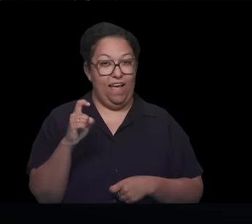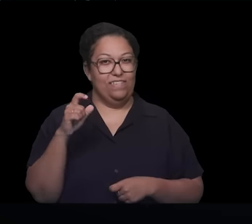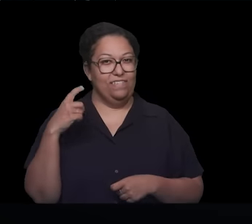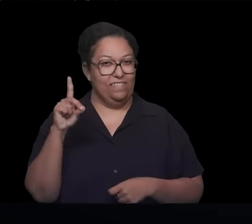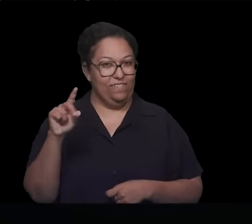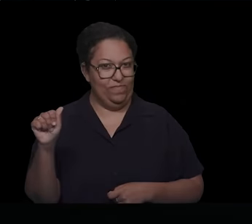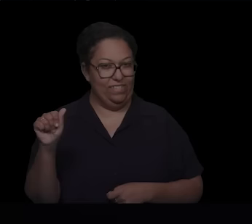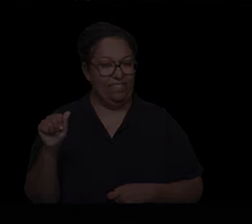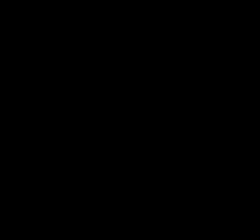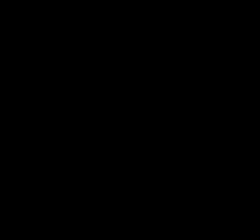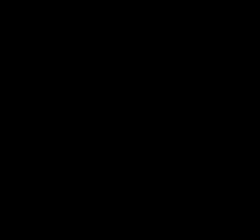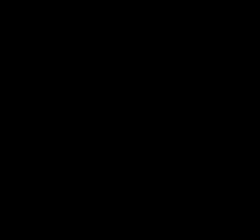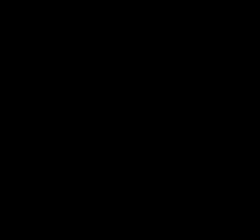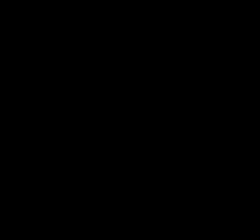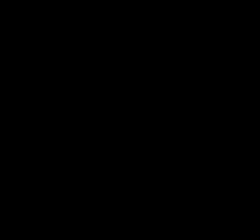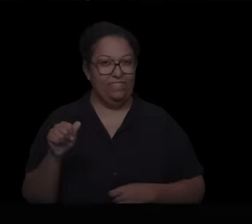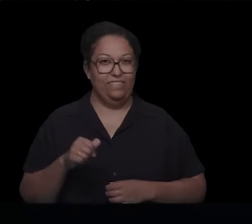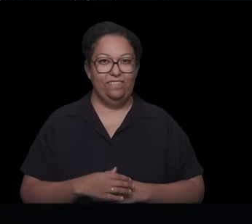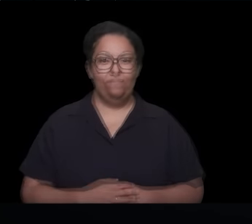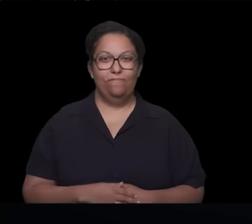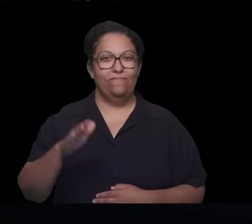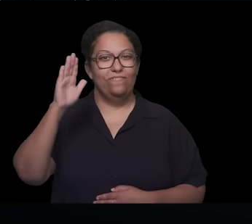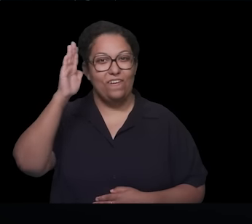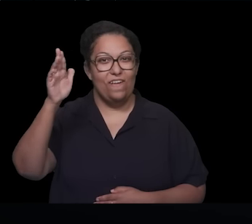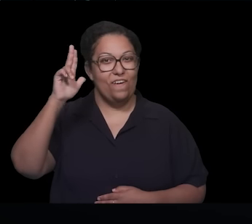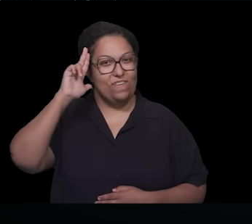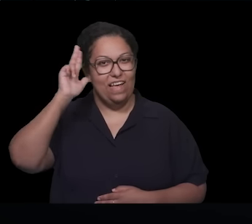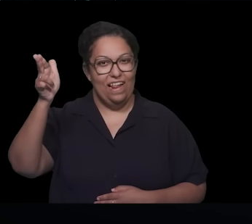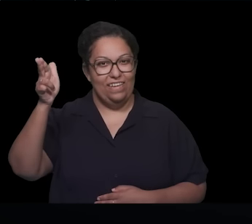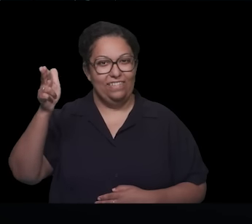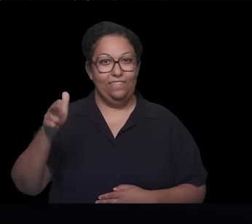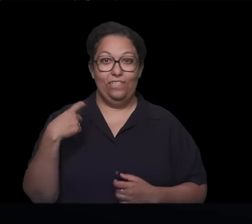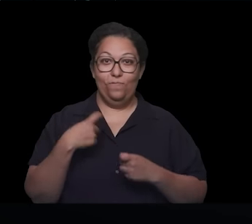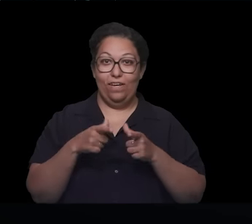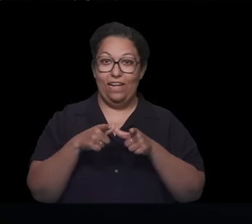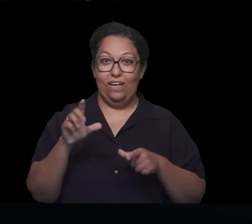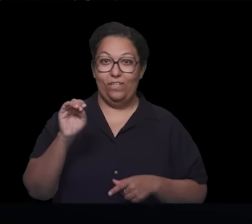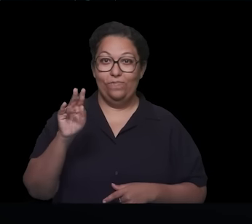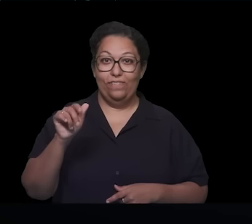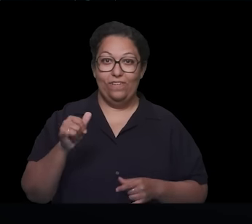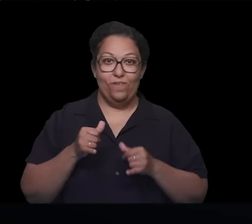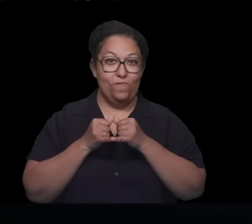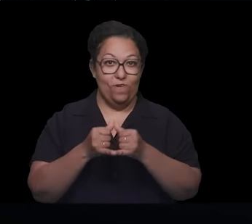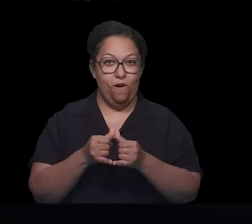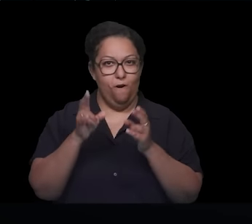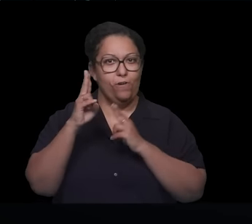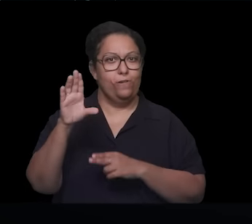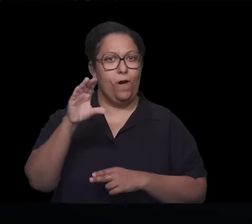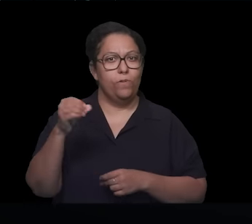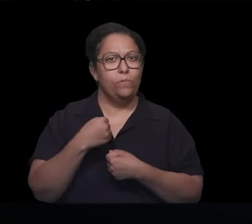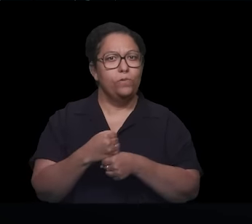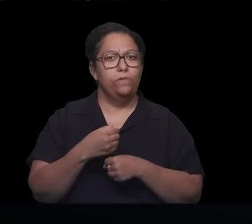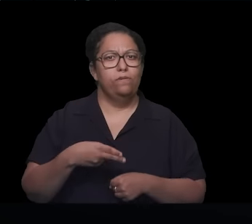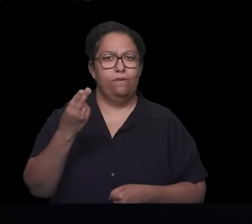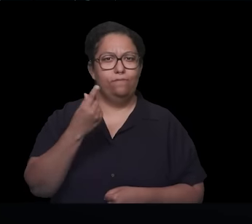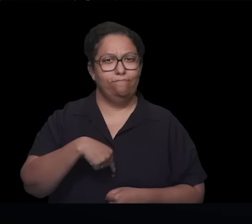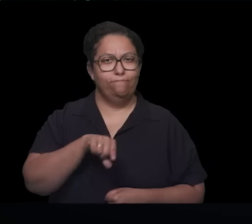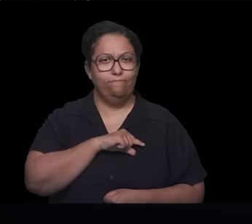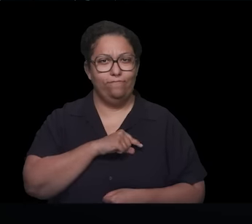with Disabilities. Dark hair, Dr. Hernandez. Hello and hola. The Spanish Language Media Award honors companies